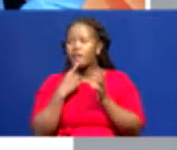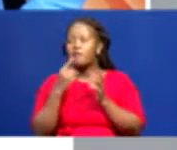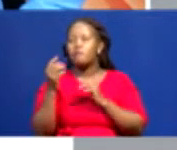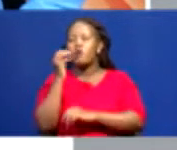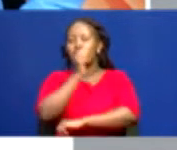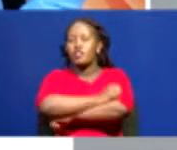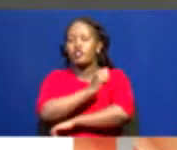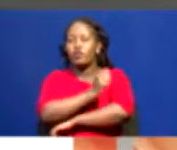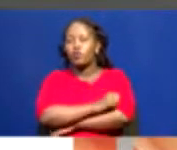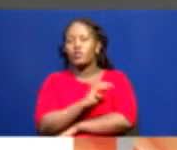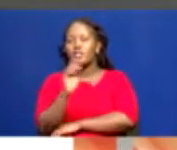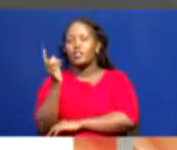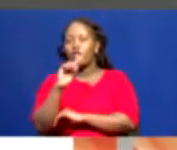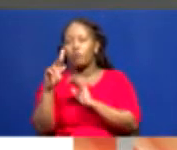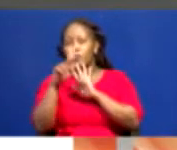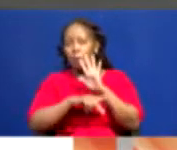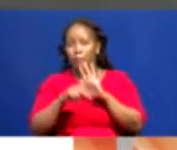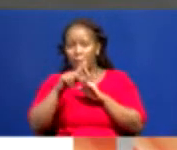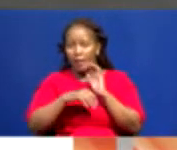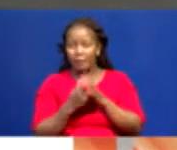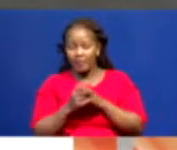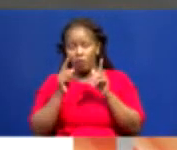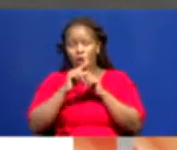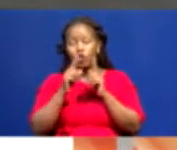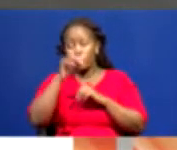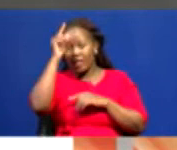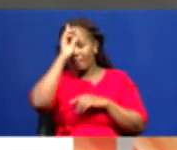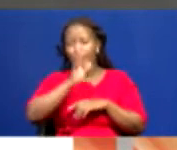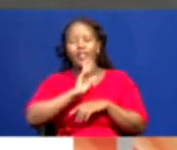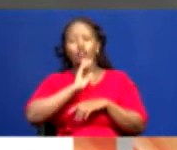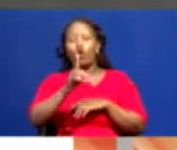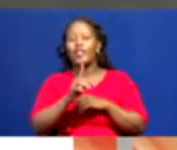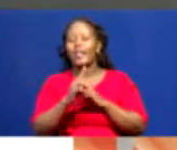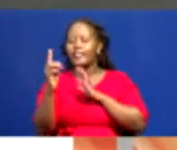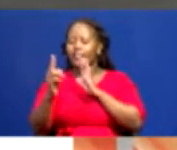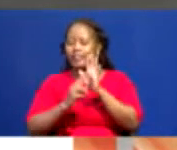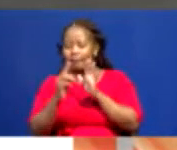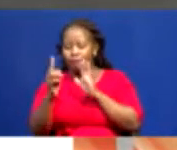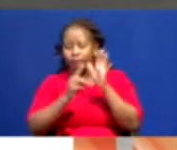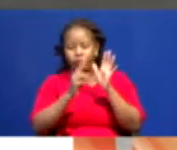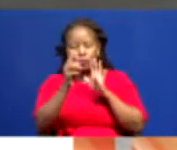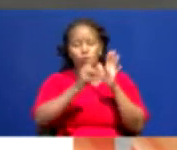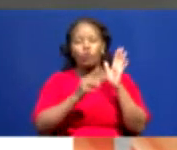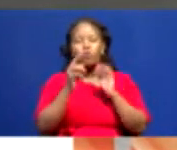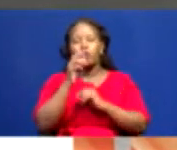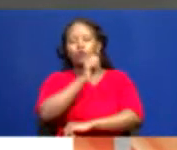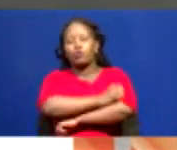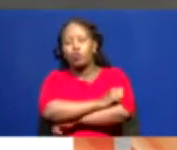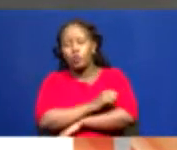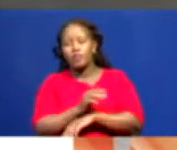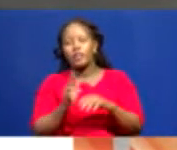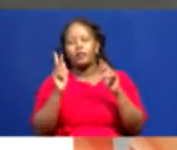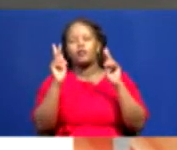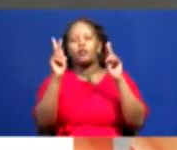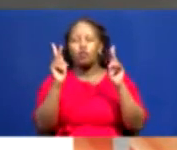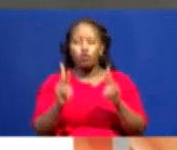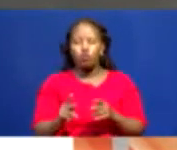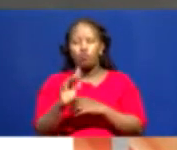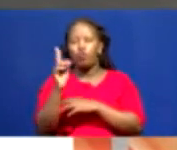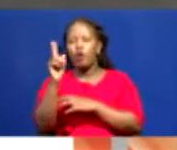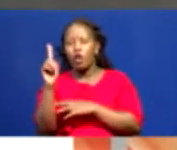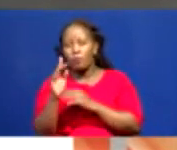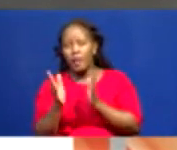School. This follows the government's directive that day schools in Nairobi, Kisumu and